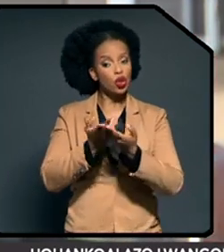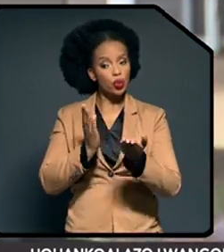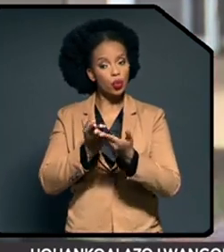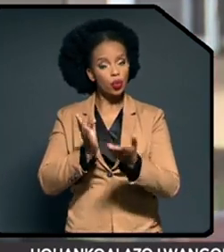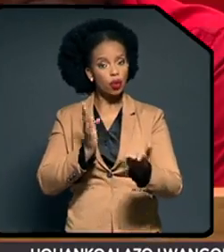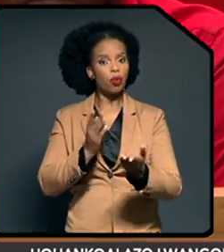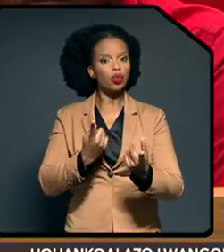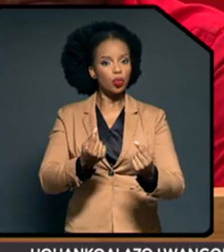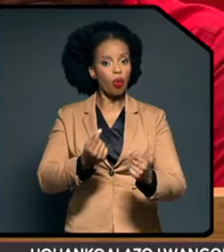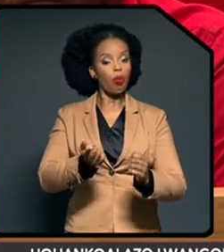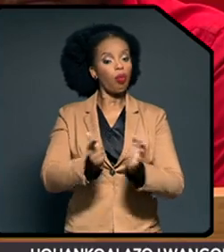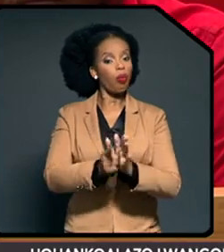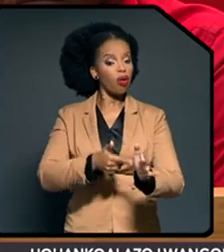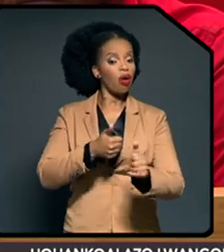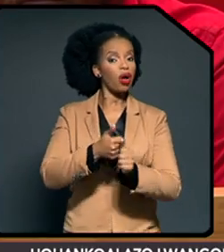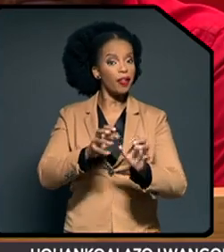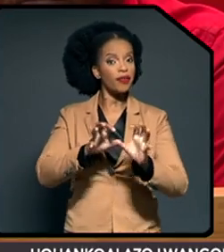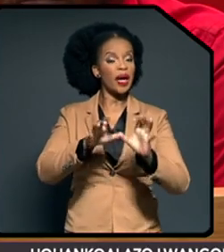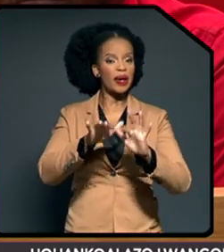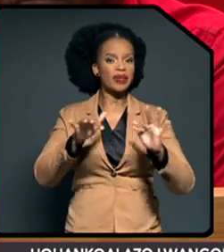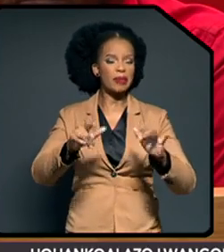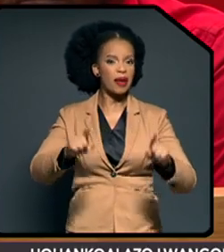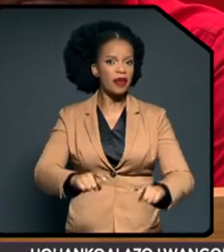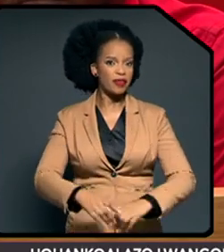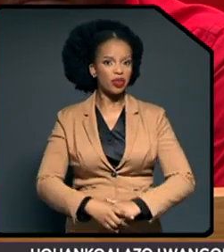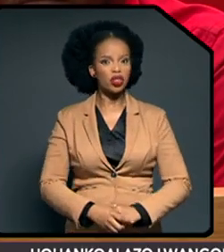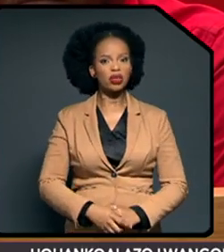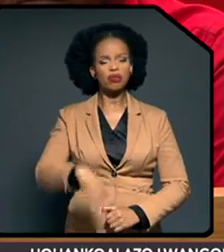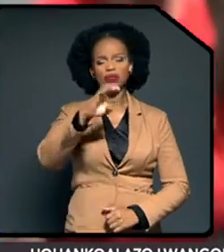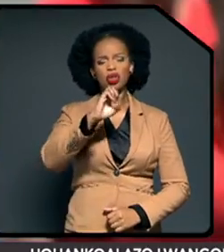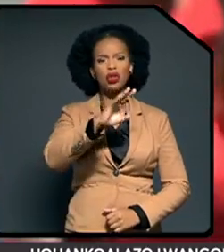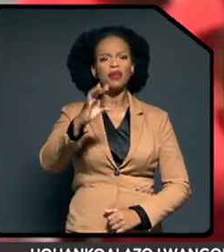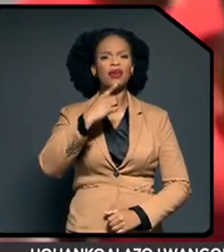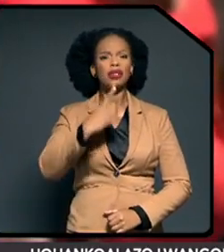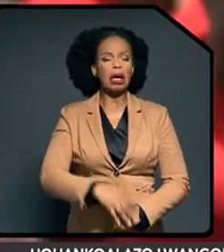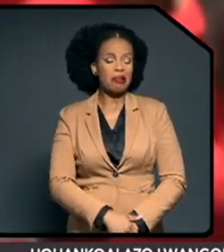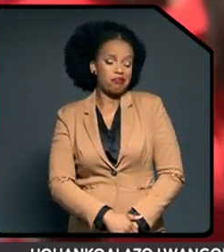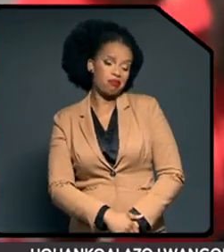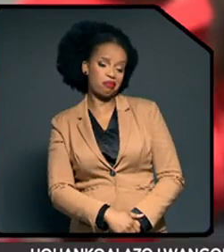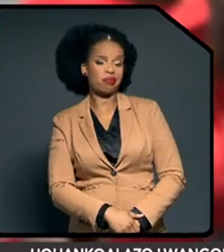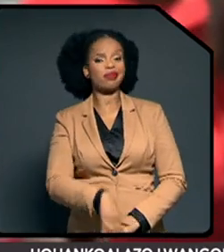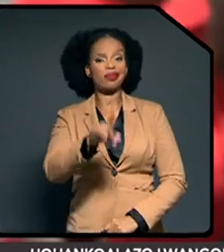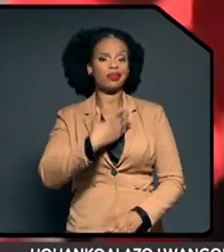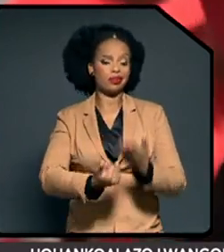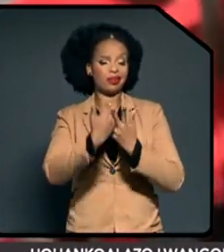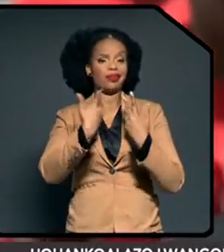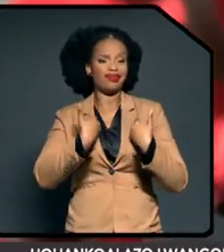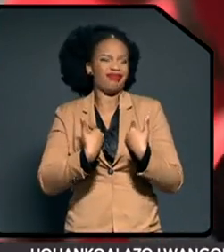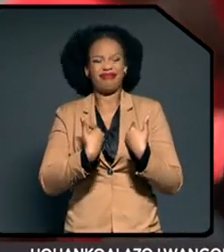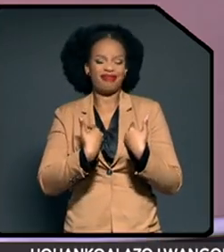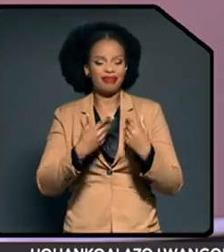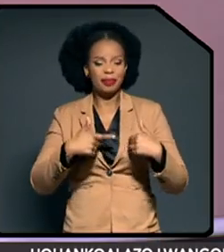bring them on track. Iqela le-EFF lithi akukho nto iza kuliphazamisa liyaqhuba ngomso